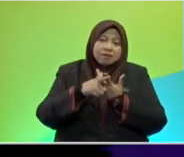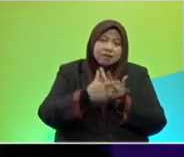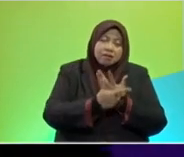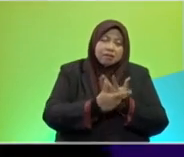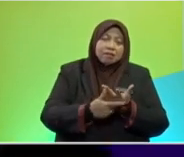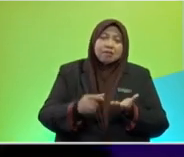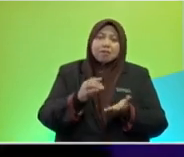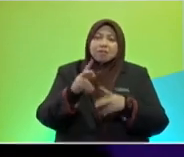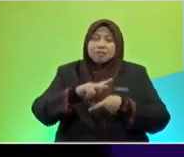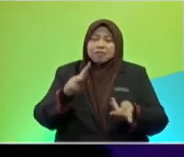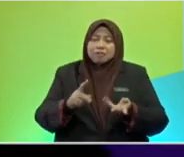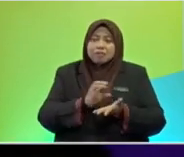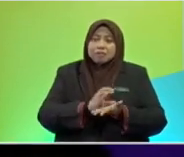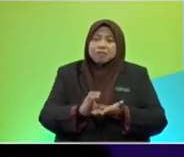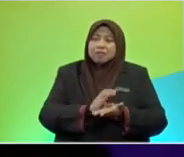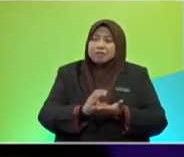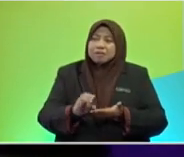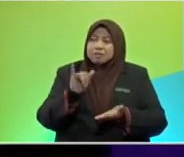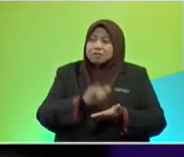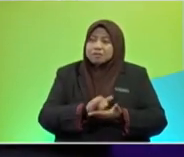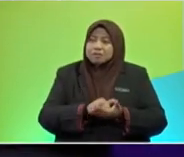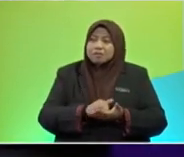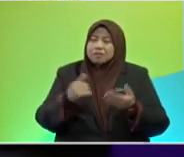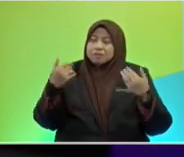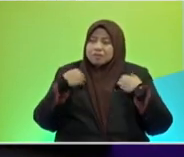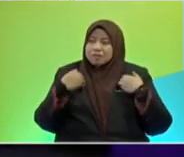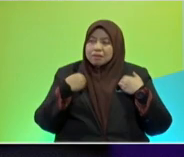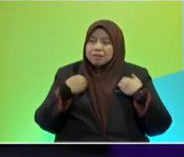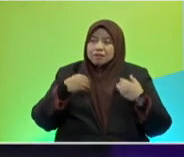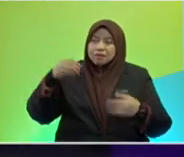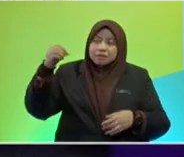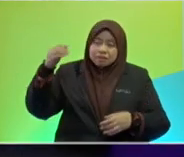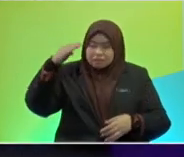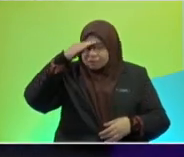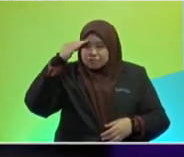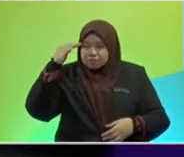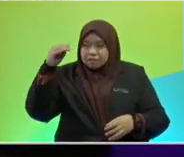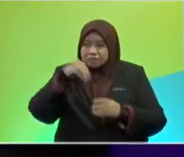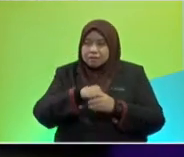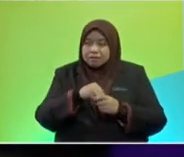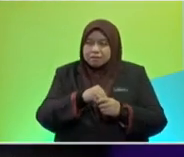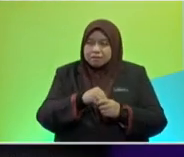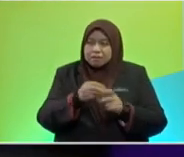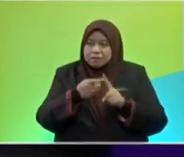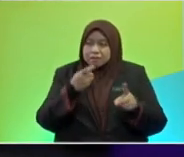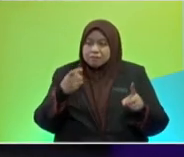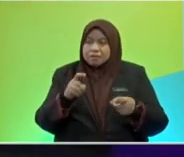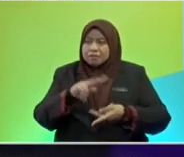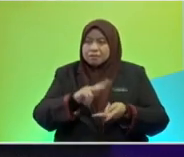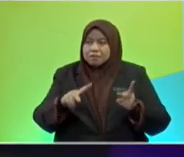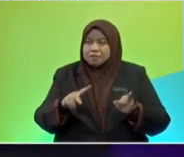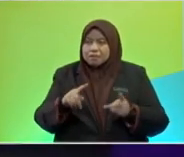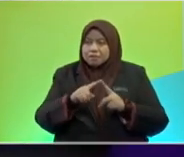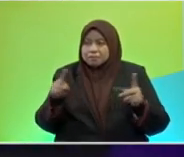see carefully, there is a shadow cast by the box, the transparent box. It's very mm-hmm. faint, right? Yes, correct.